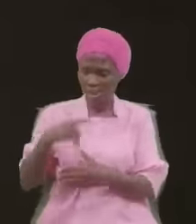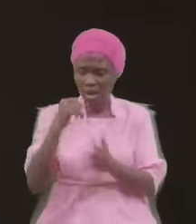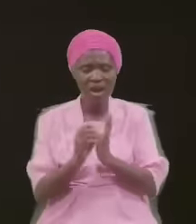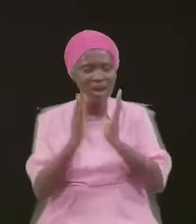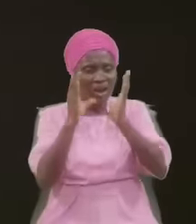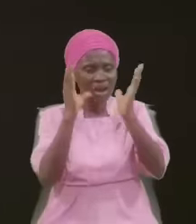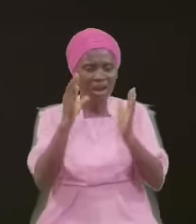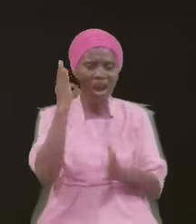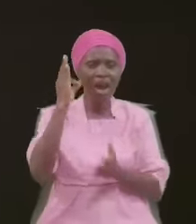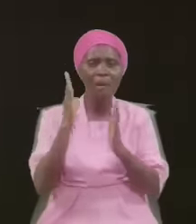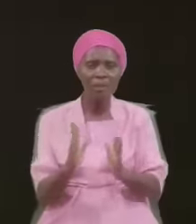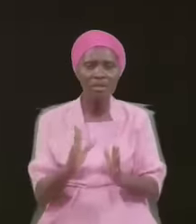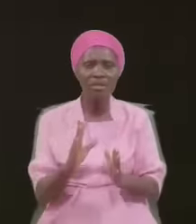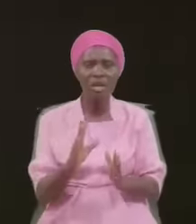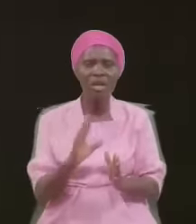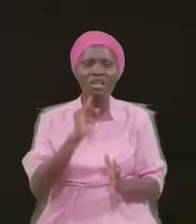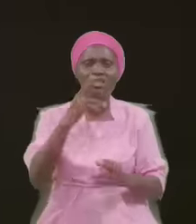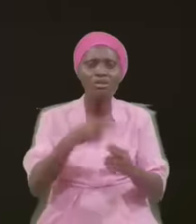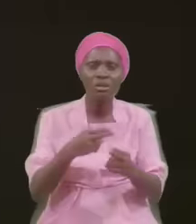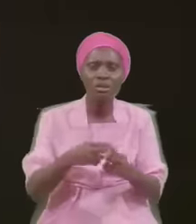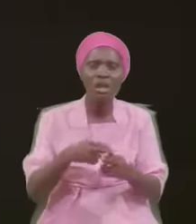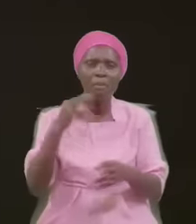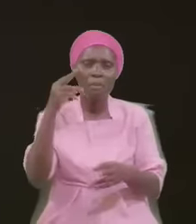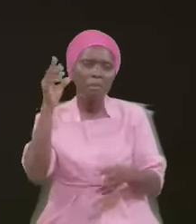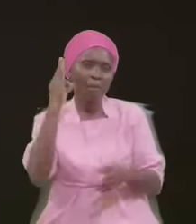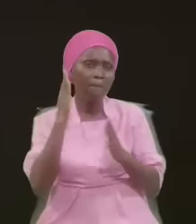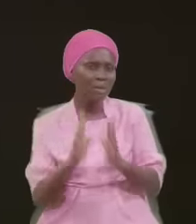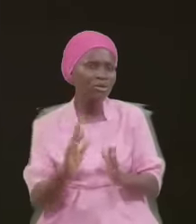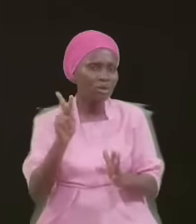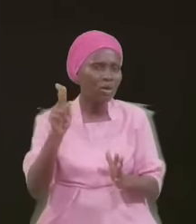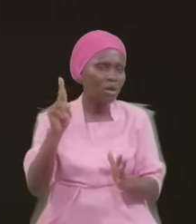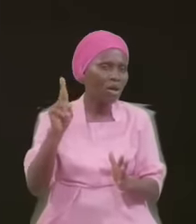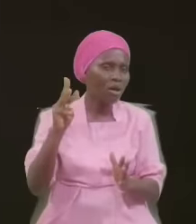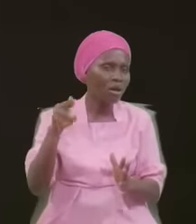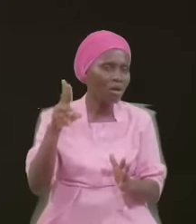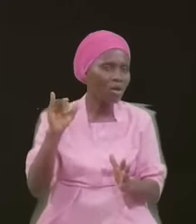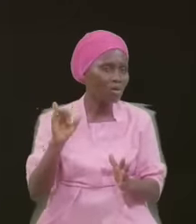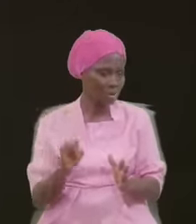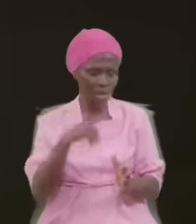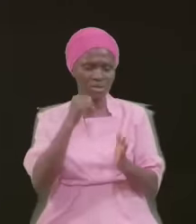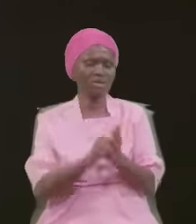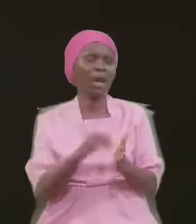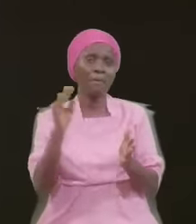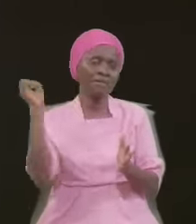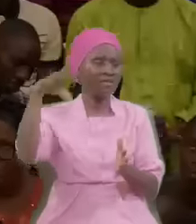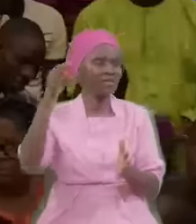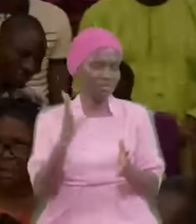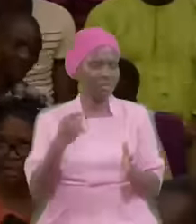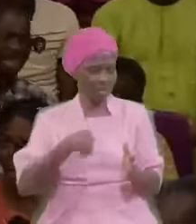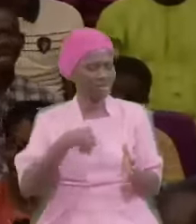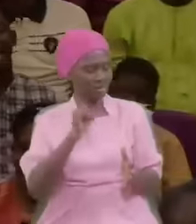you Pastor so-and-so? I said, you know, by the grace of God, I am. You will not deny your name.